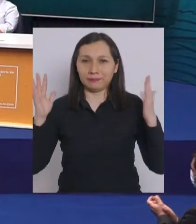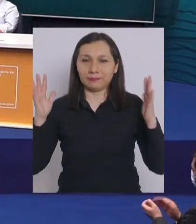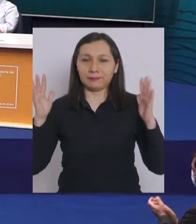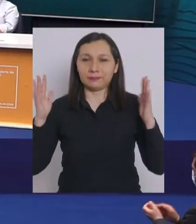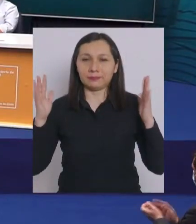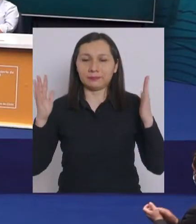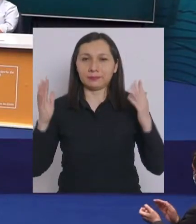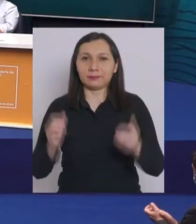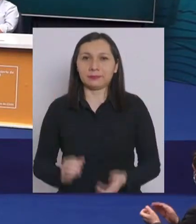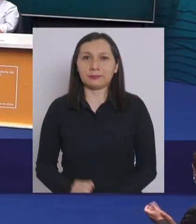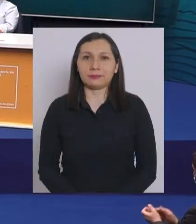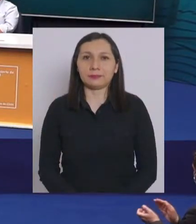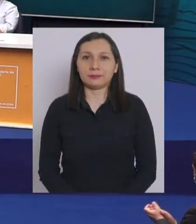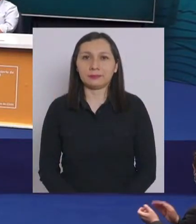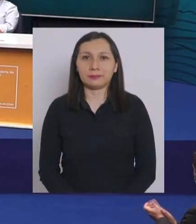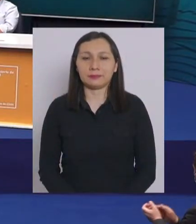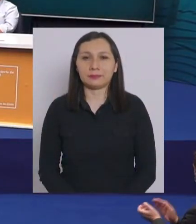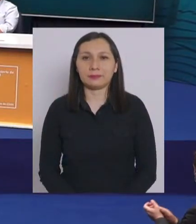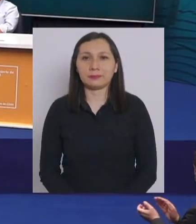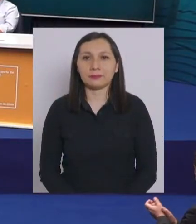very much.